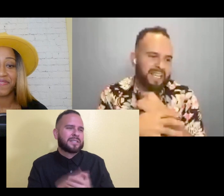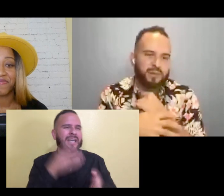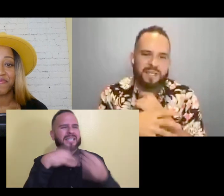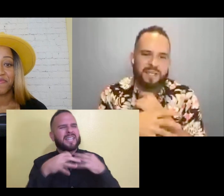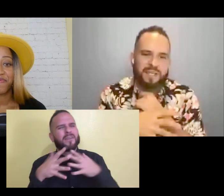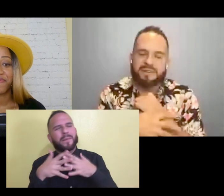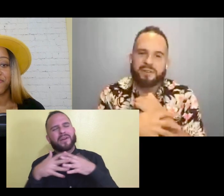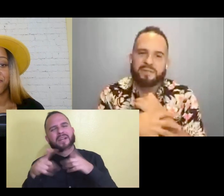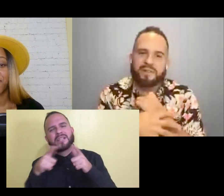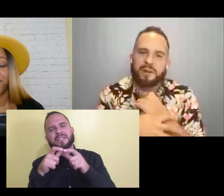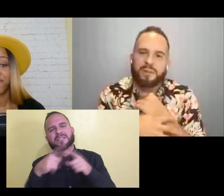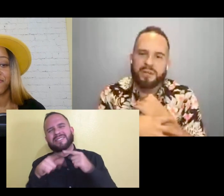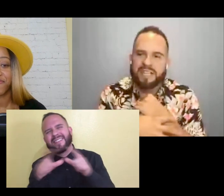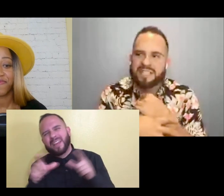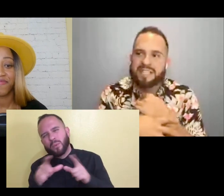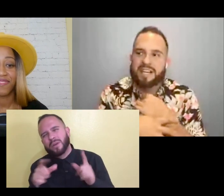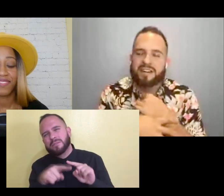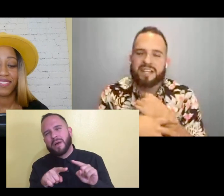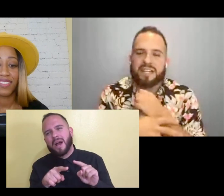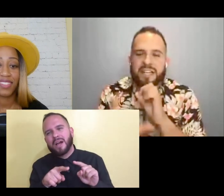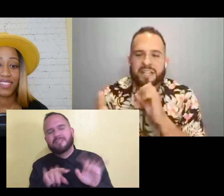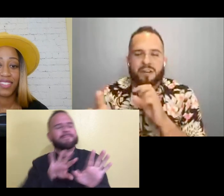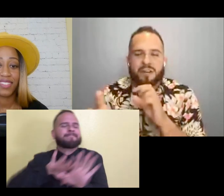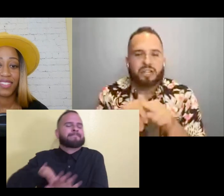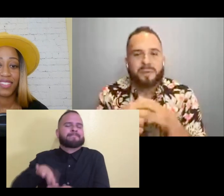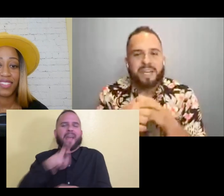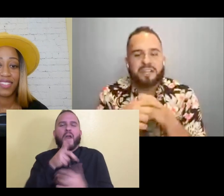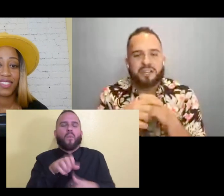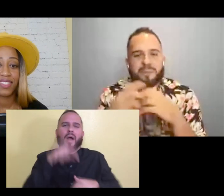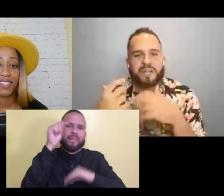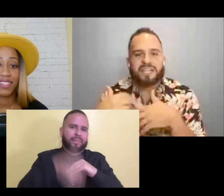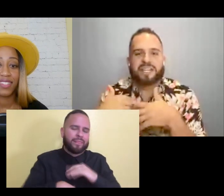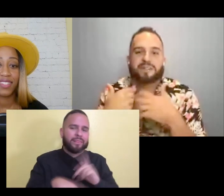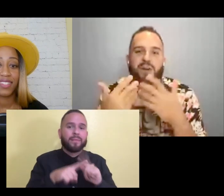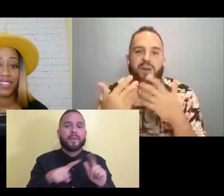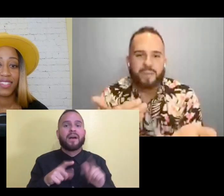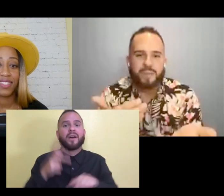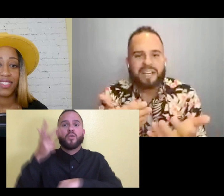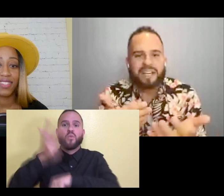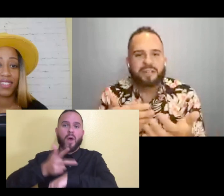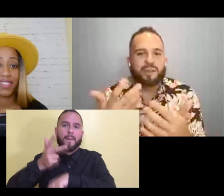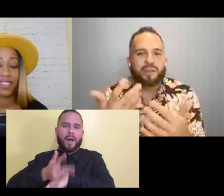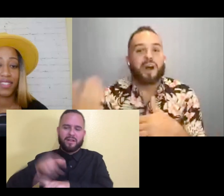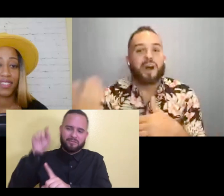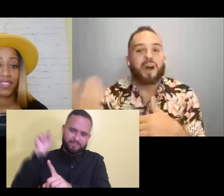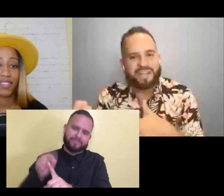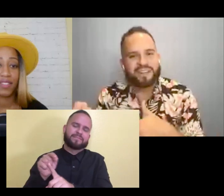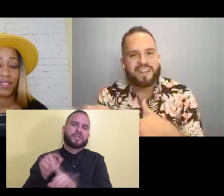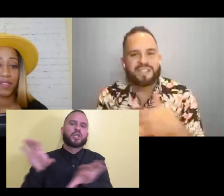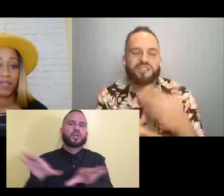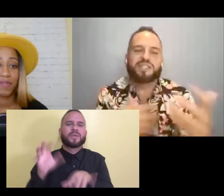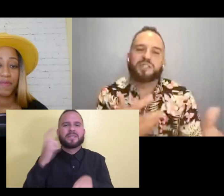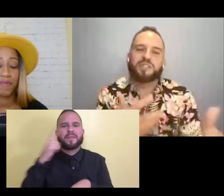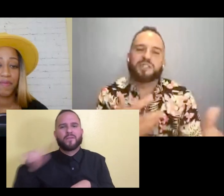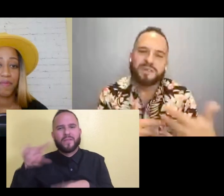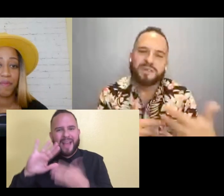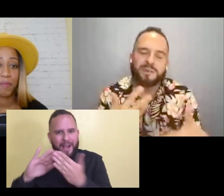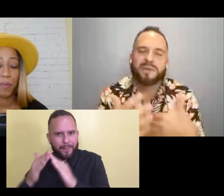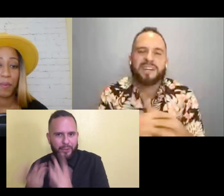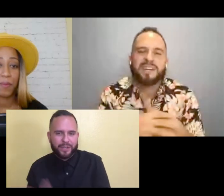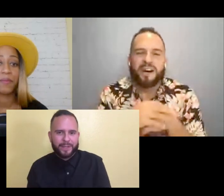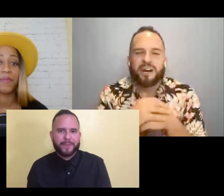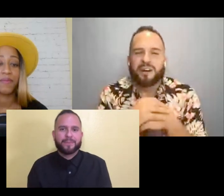and doing something for the community that's there, and John making sure that we get a chance to go back, the following year and just touch base with